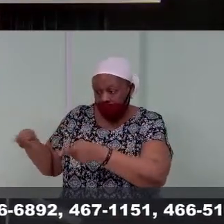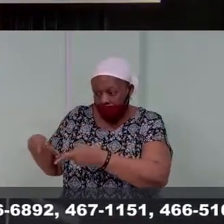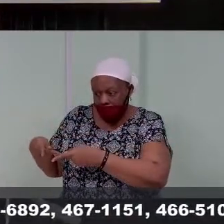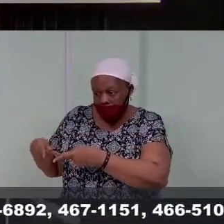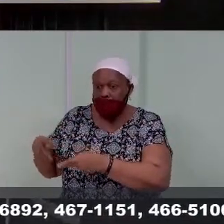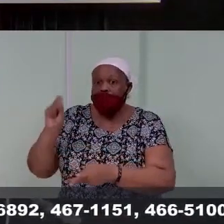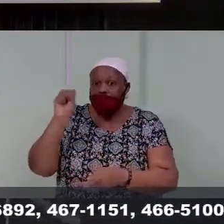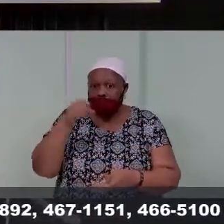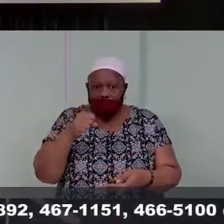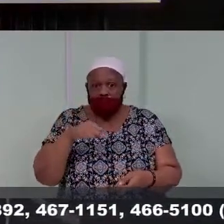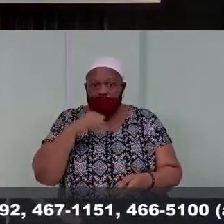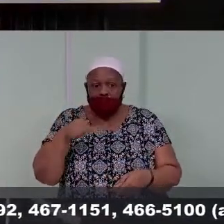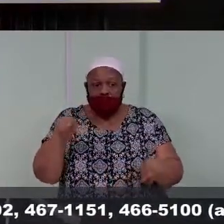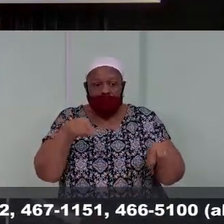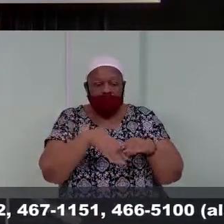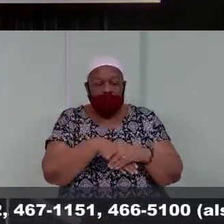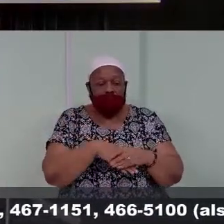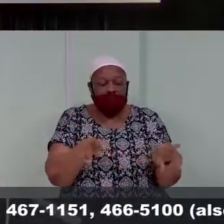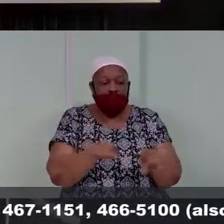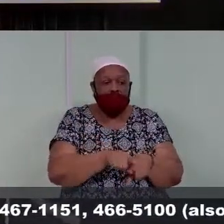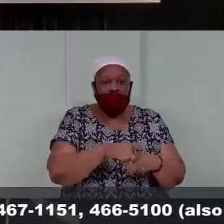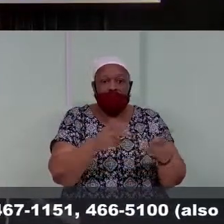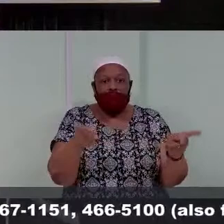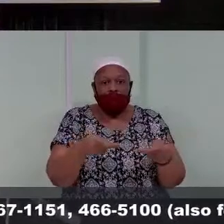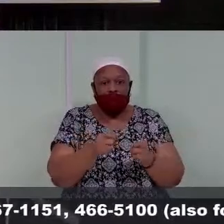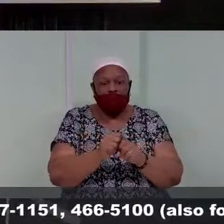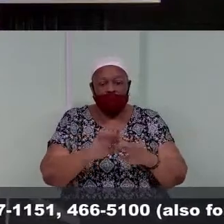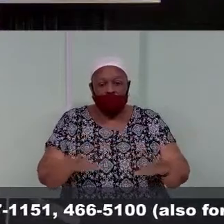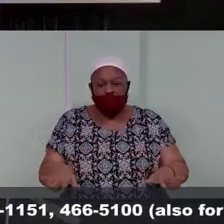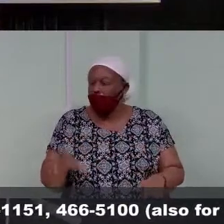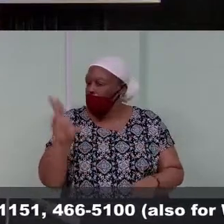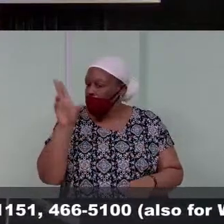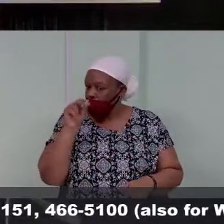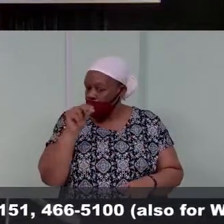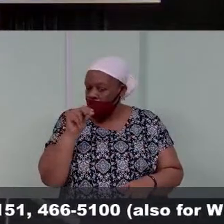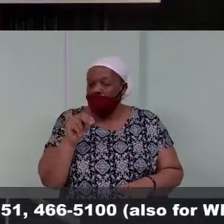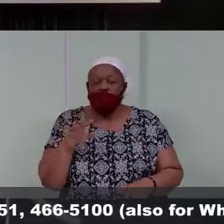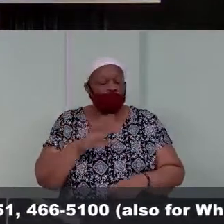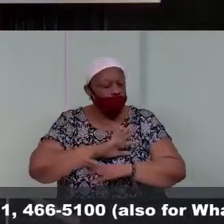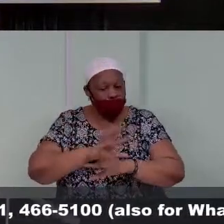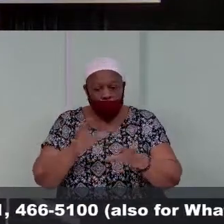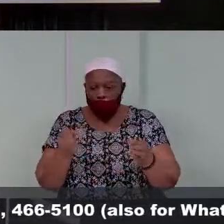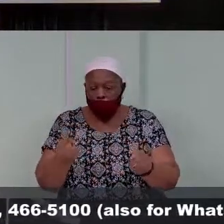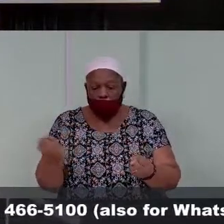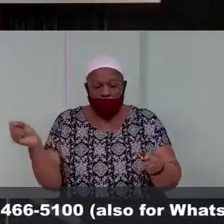Remember, these guidelines and protocols are intended to prevent the spread of the disease